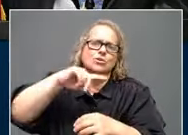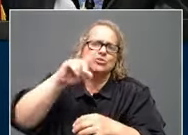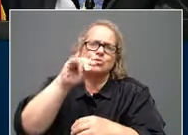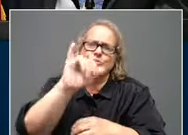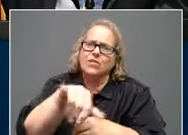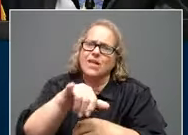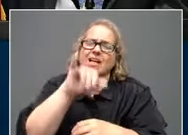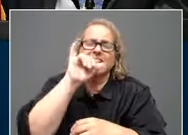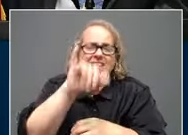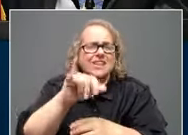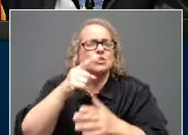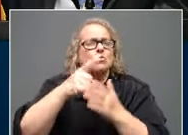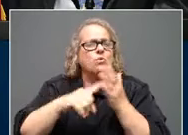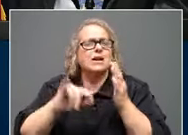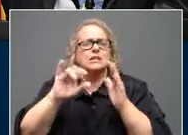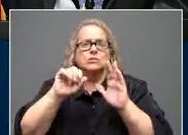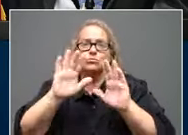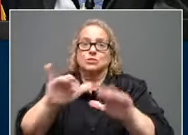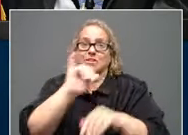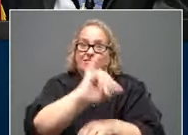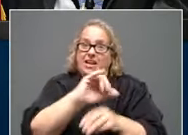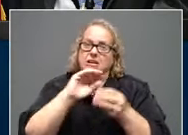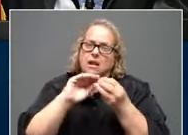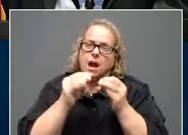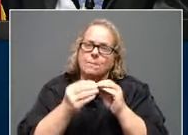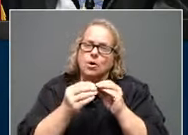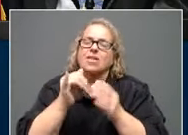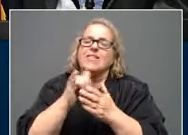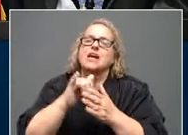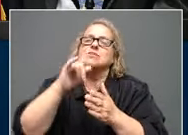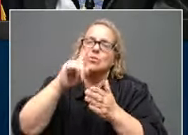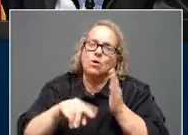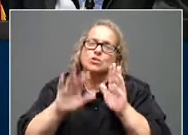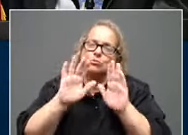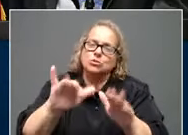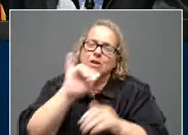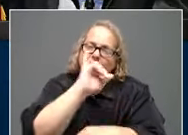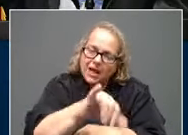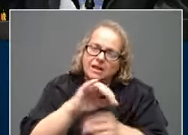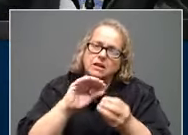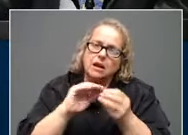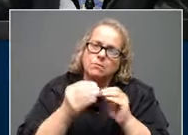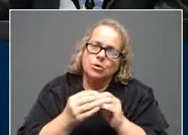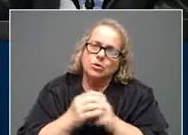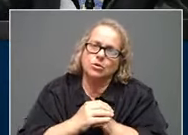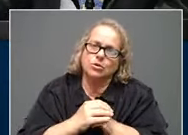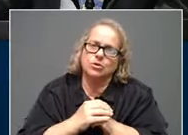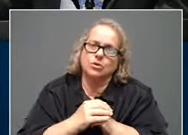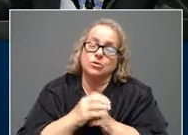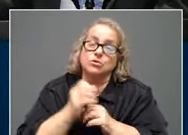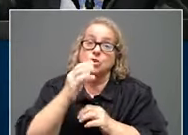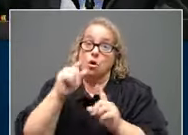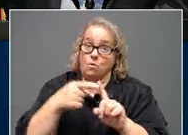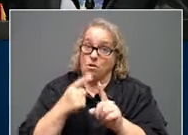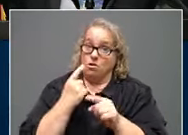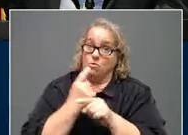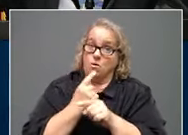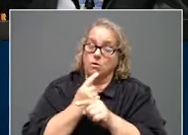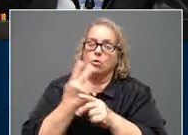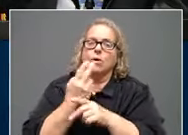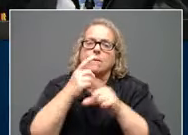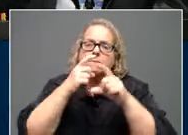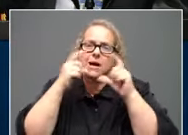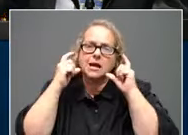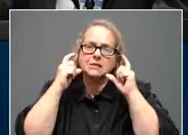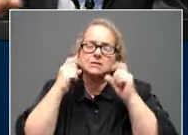what's driving this number. That's what's driving this number. So when appropriate, wearing masks, making